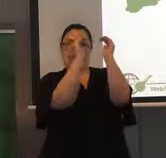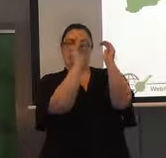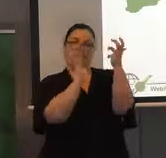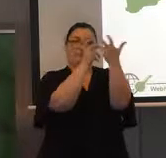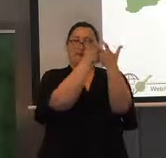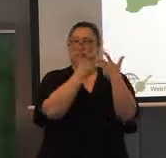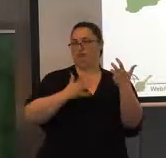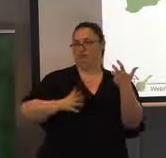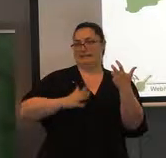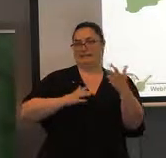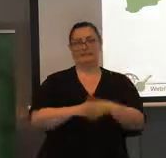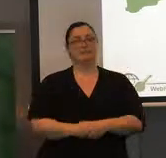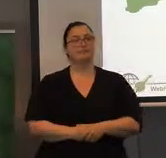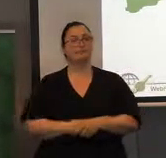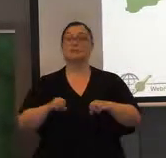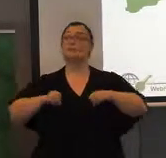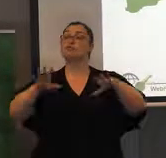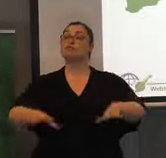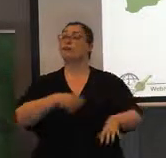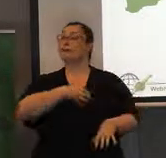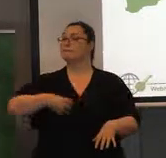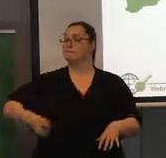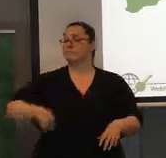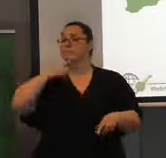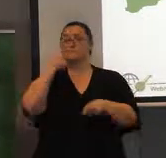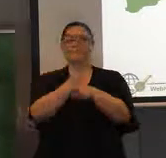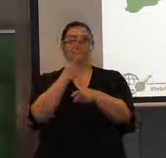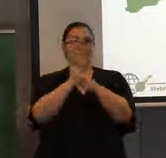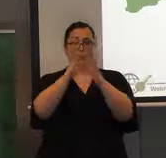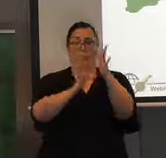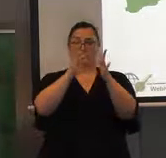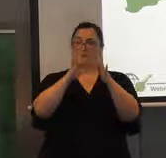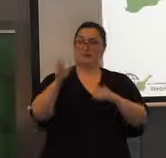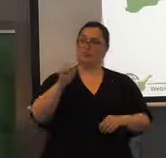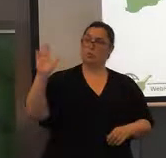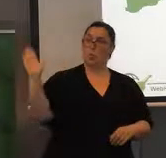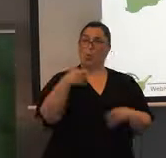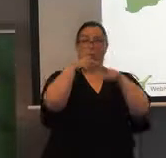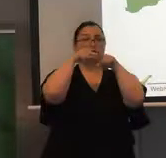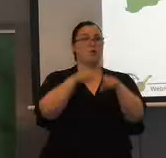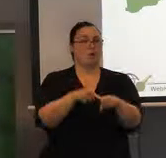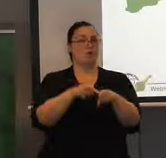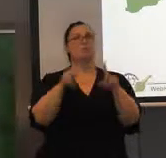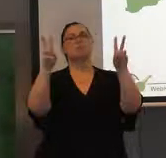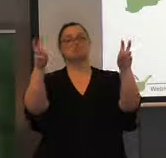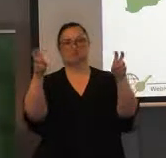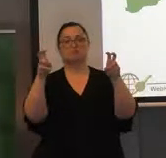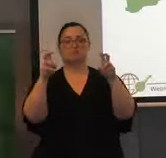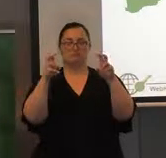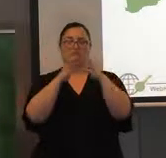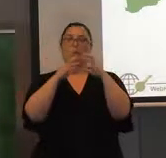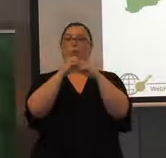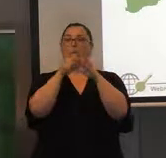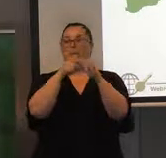each of the dates. The Australian federal government mandated that all of their websites were to be compliant to what we'll